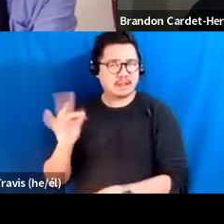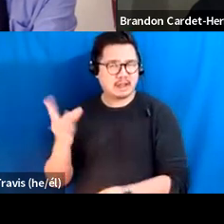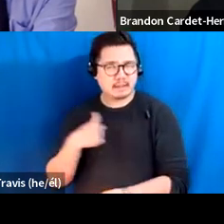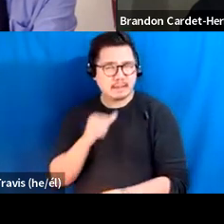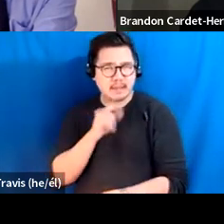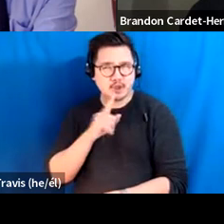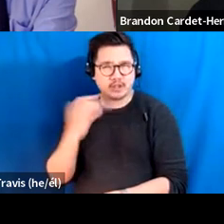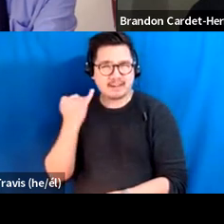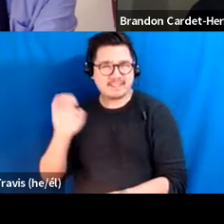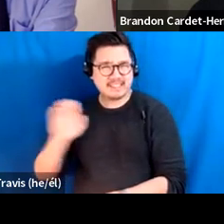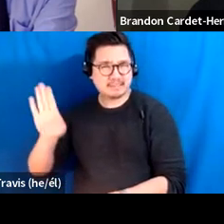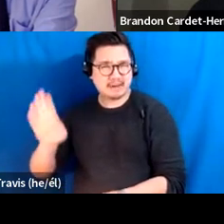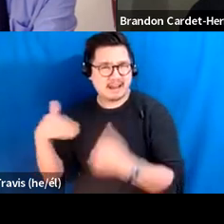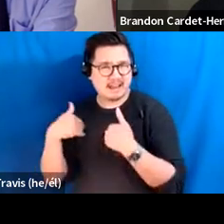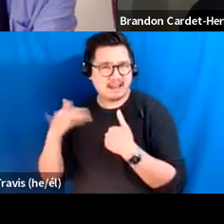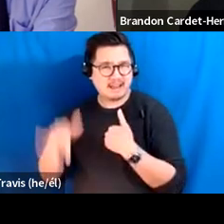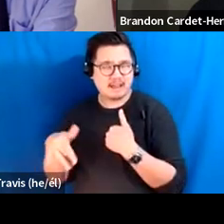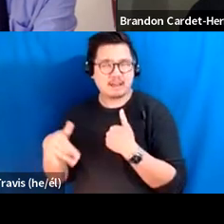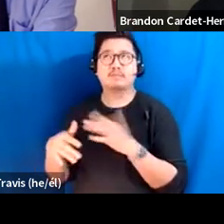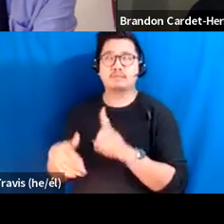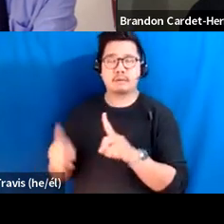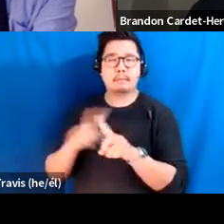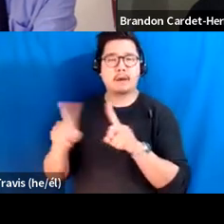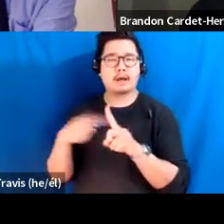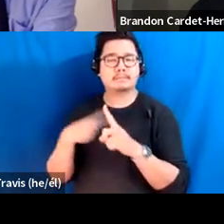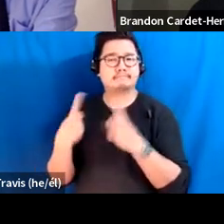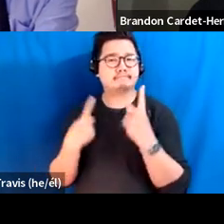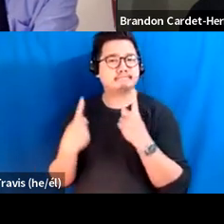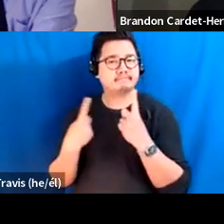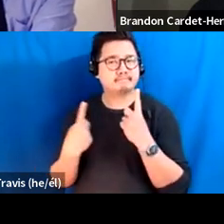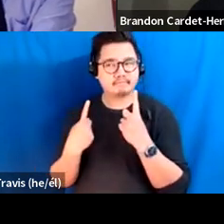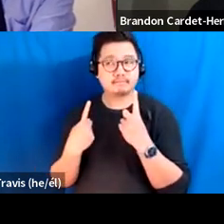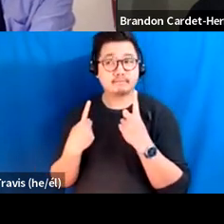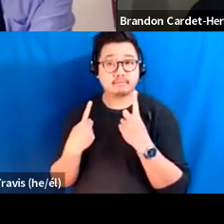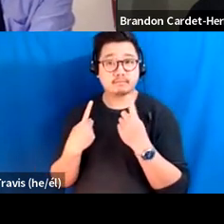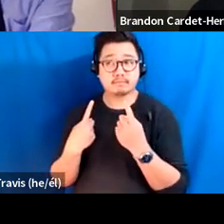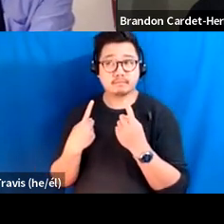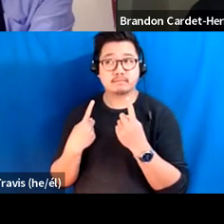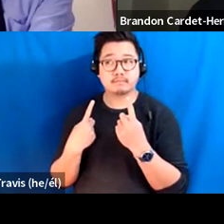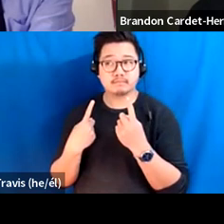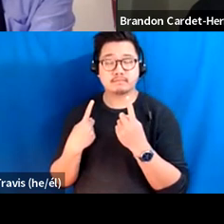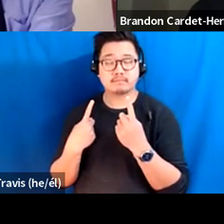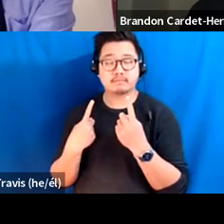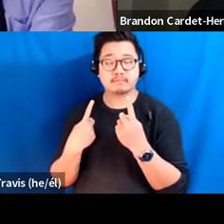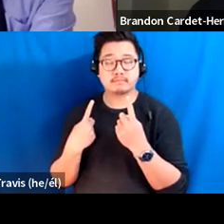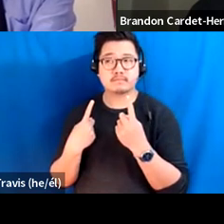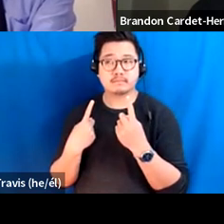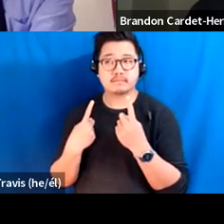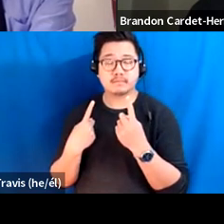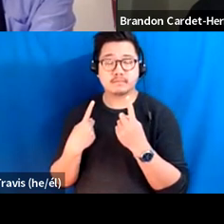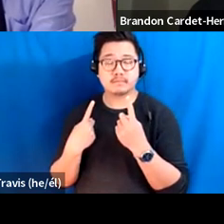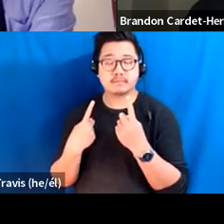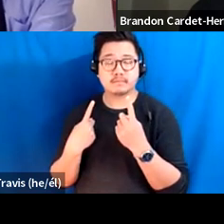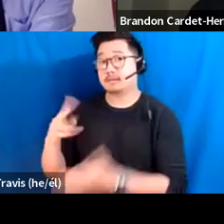they do i'm trying to recall walking along there but i'm just wondering um are you going to have is it seventh and eighth